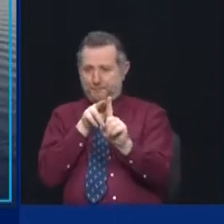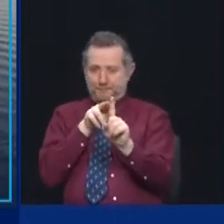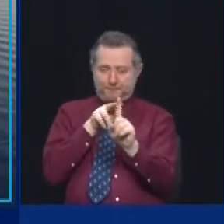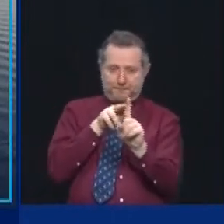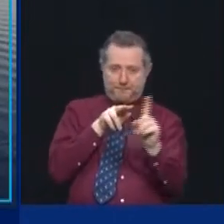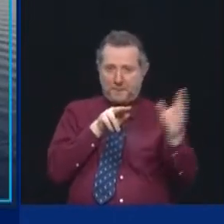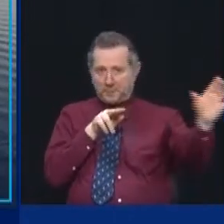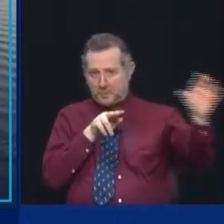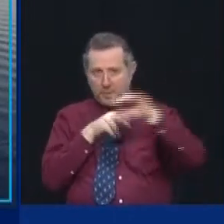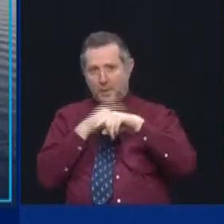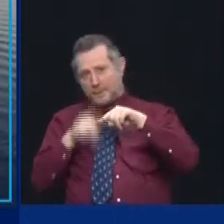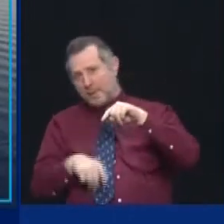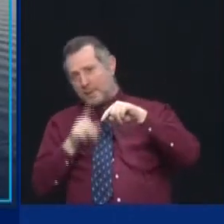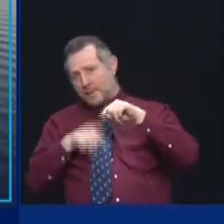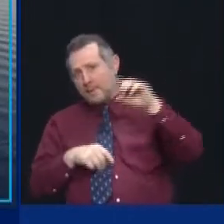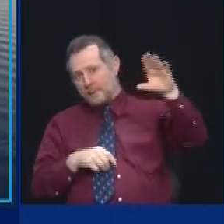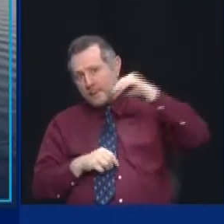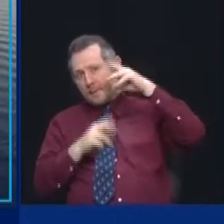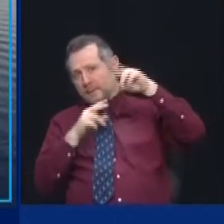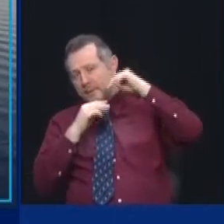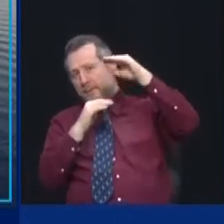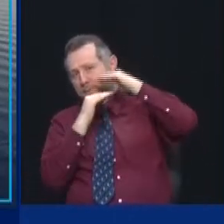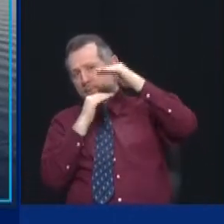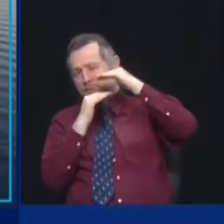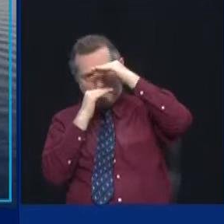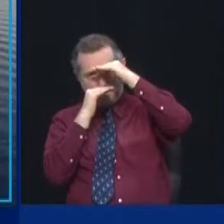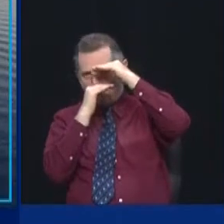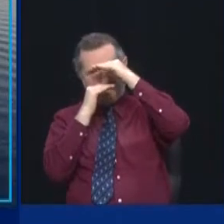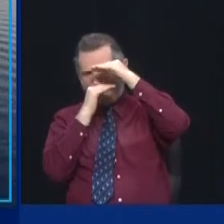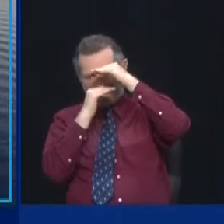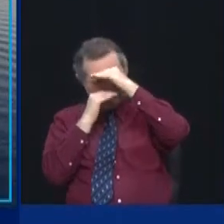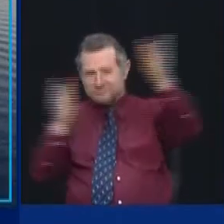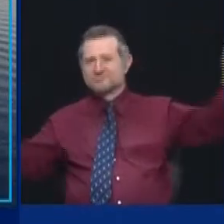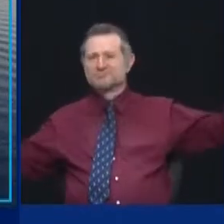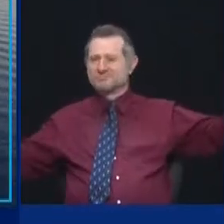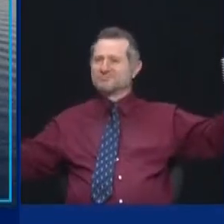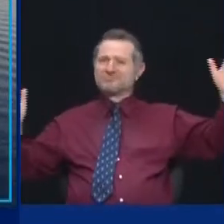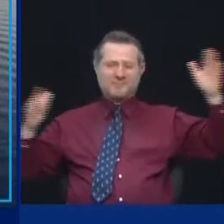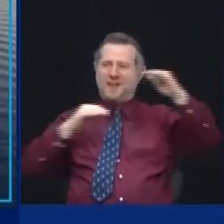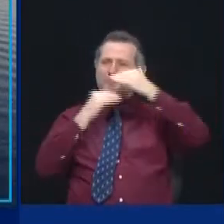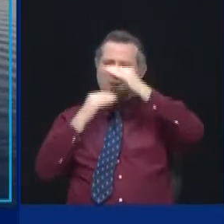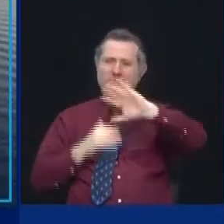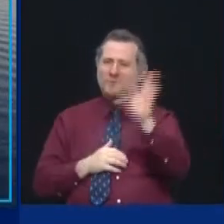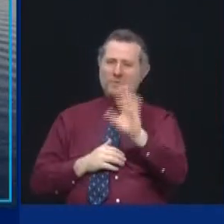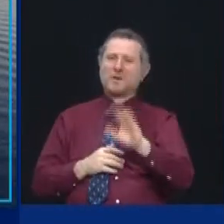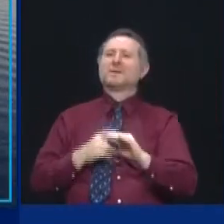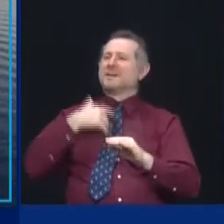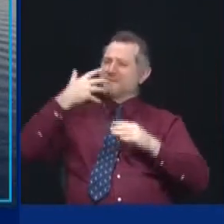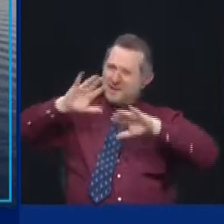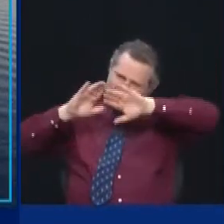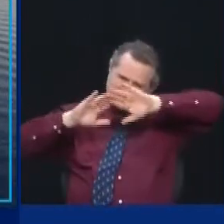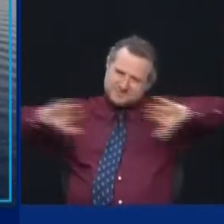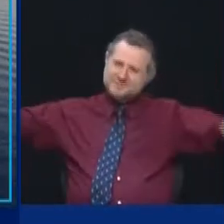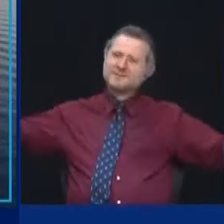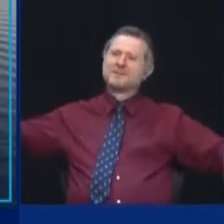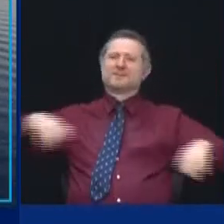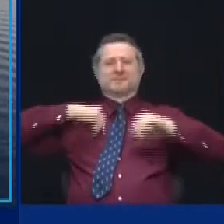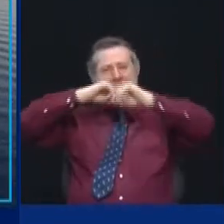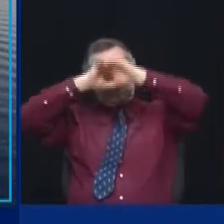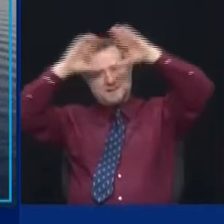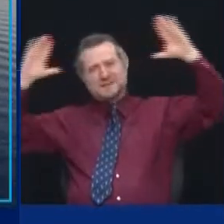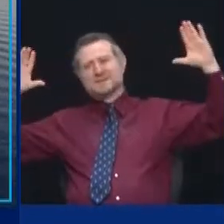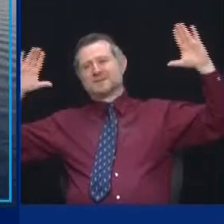through Superstorm Sandy. Where we are today was underwater. I was here. And they said, oh, the devastation